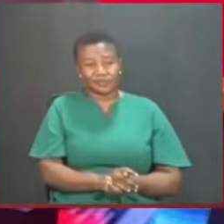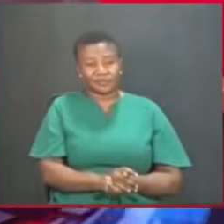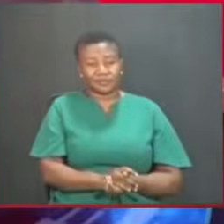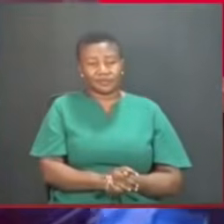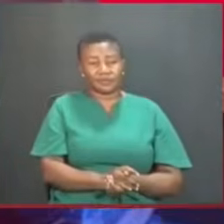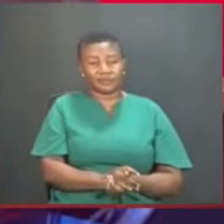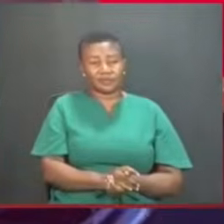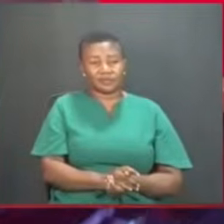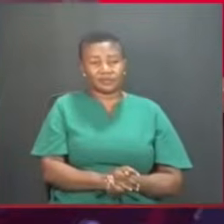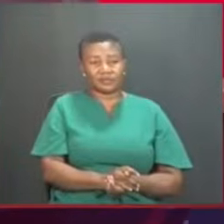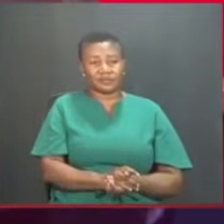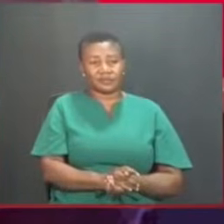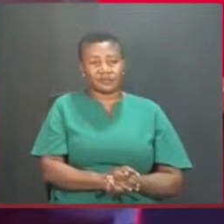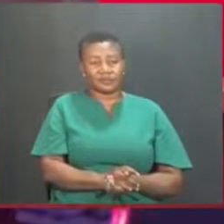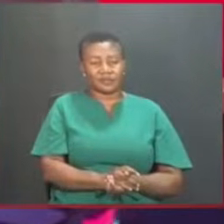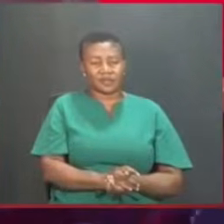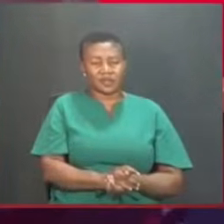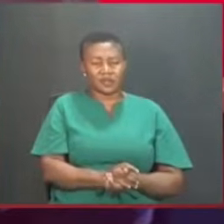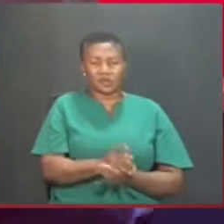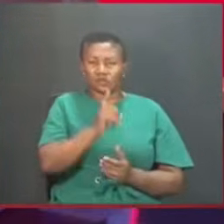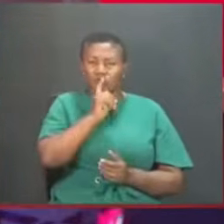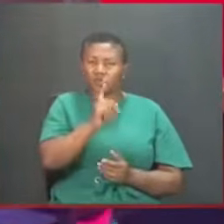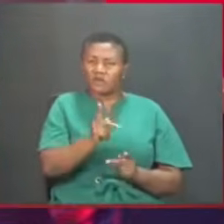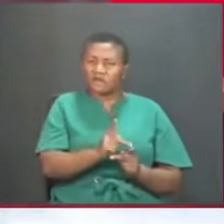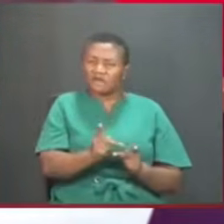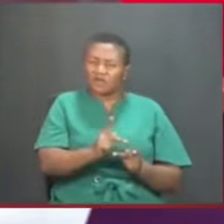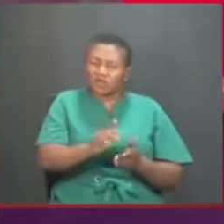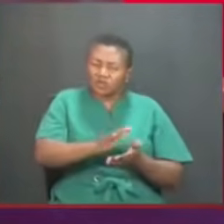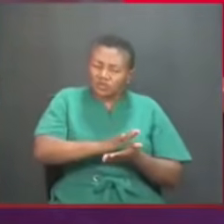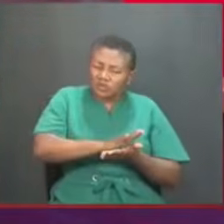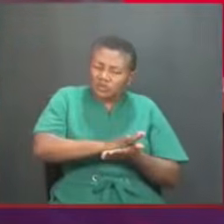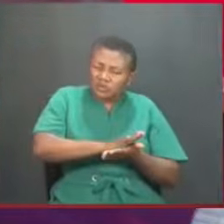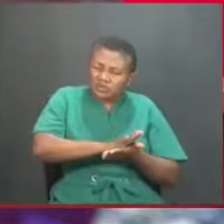And it was so smooth at that time.